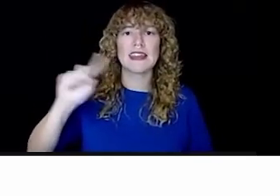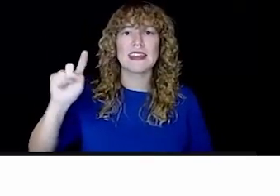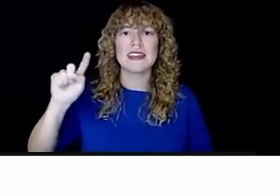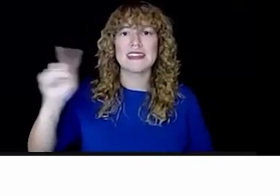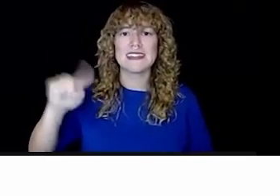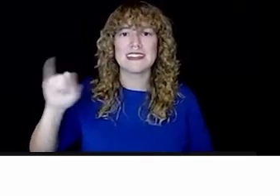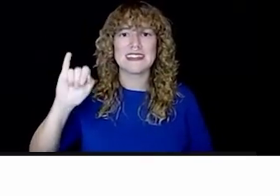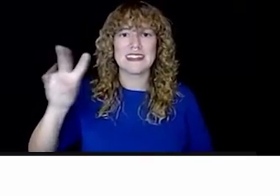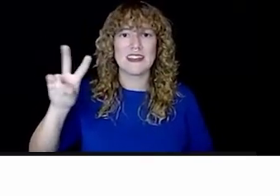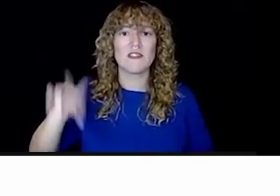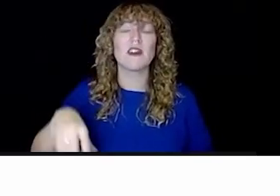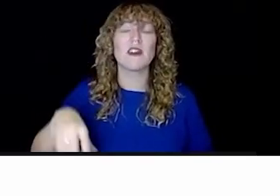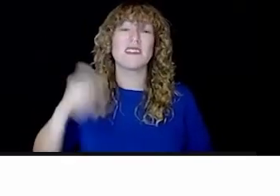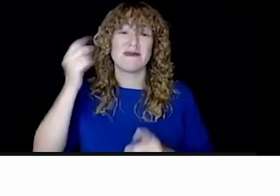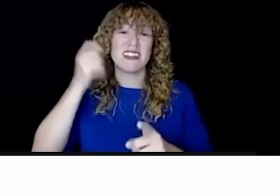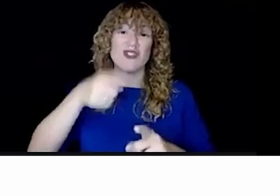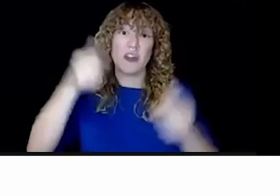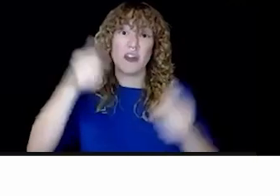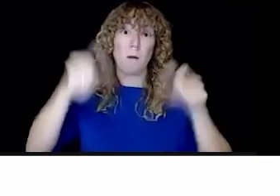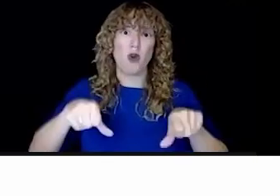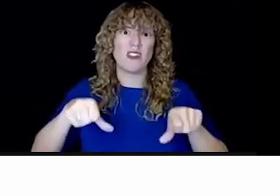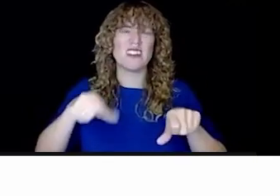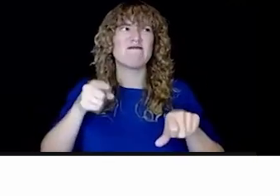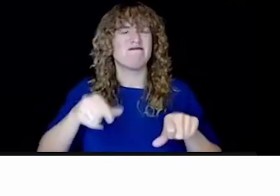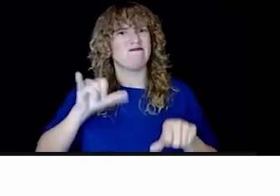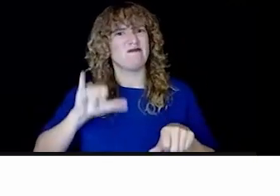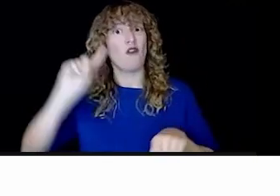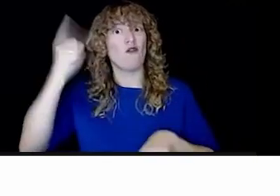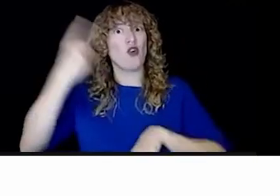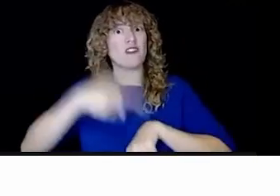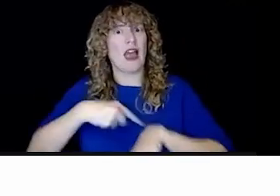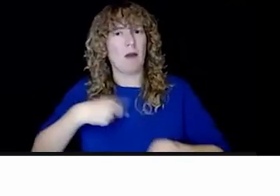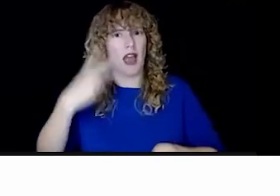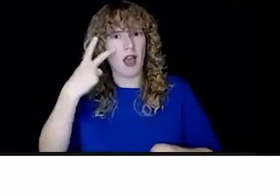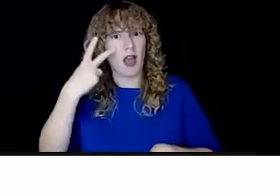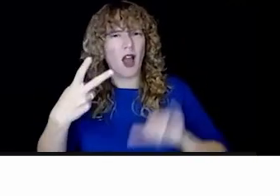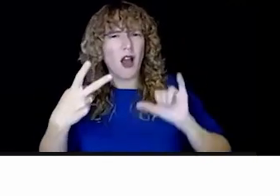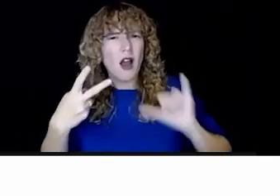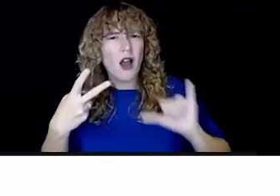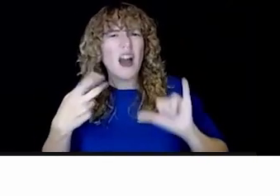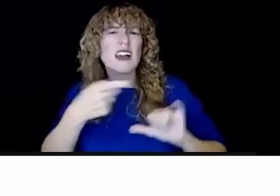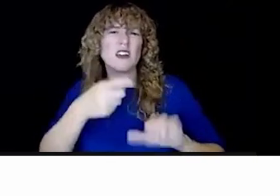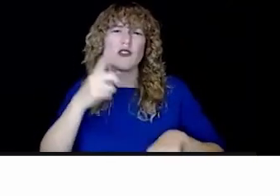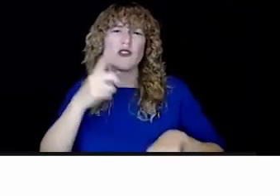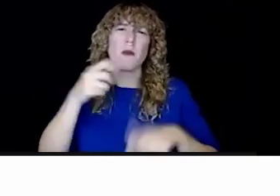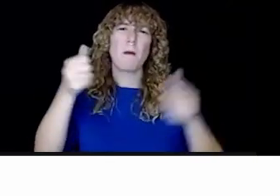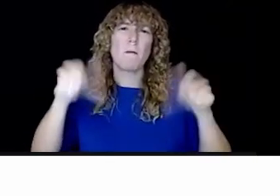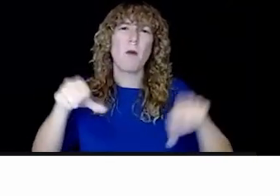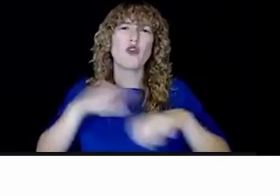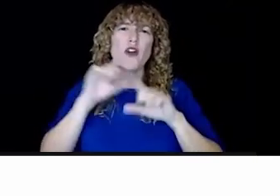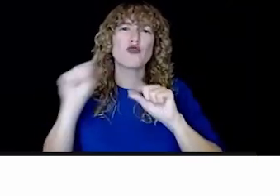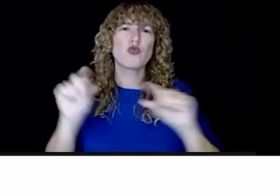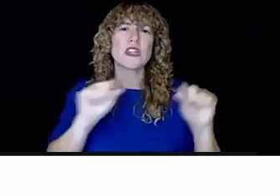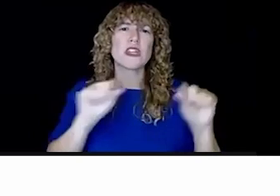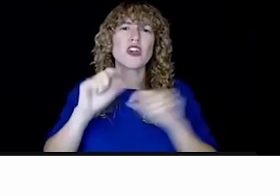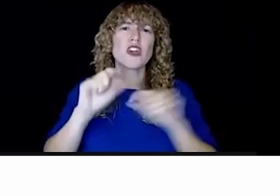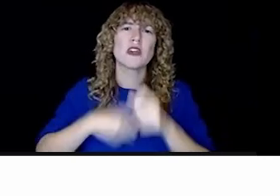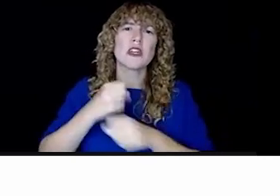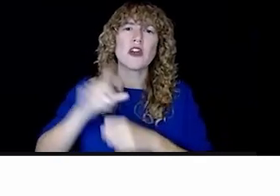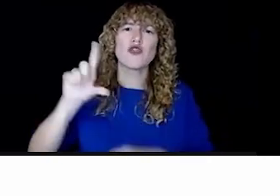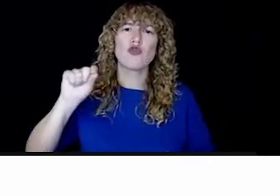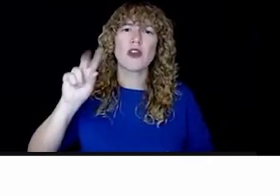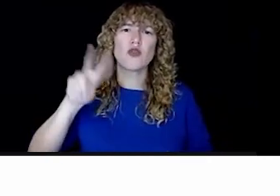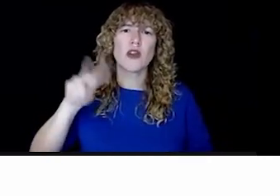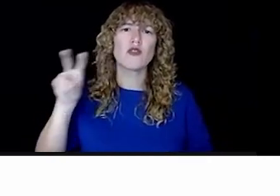my attention anyways, was through her post on Twitter in 2022, where she described where she